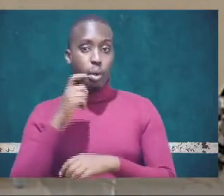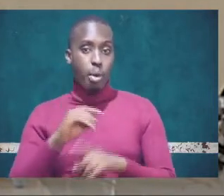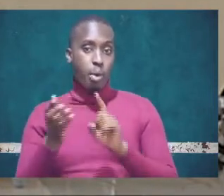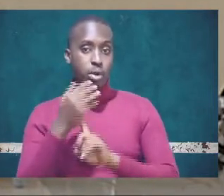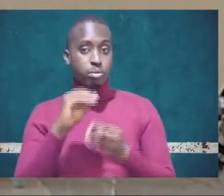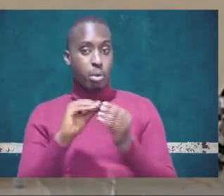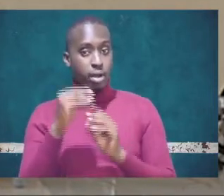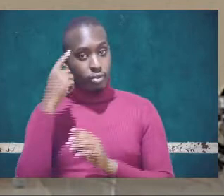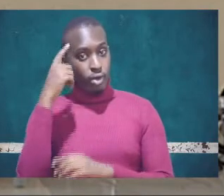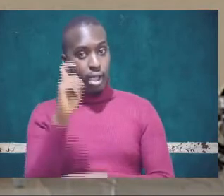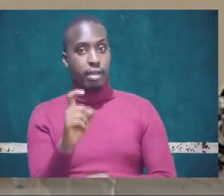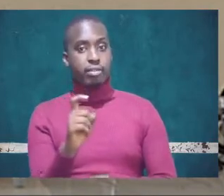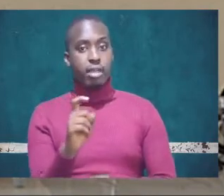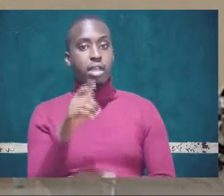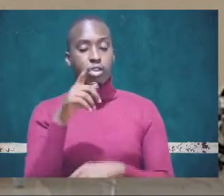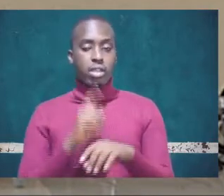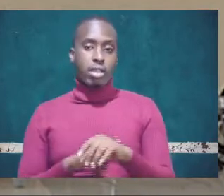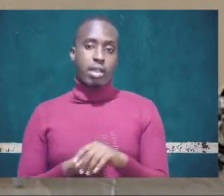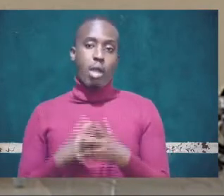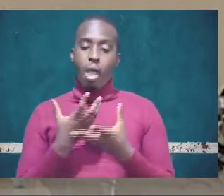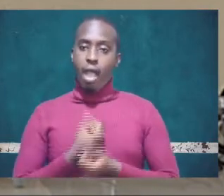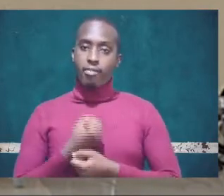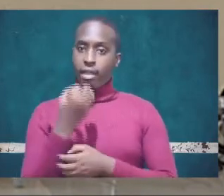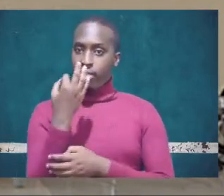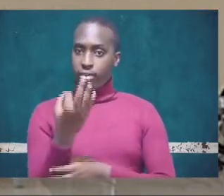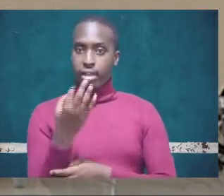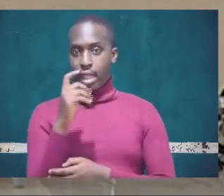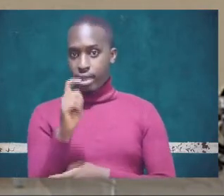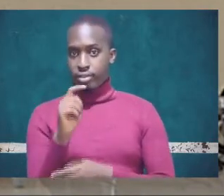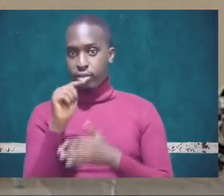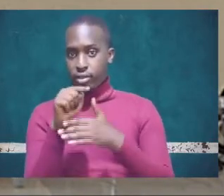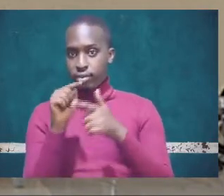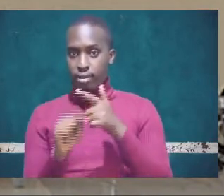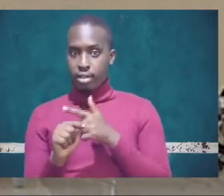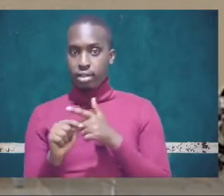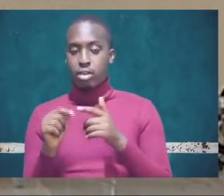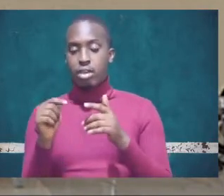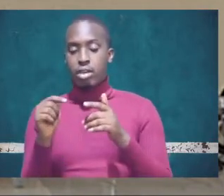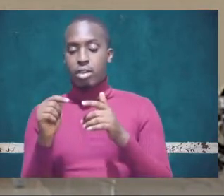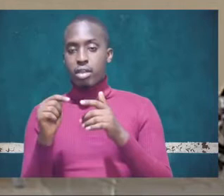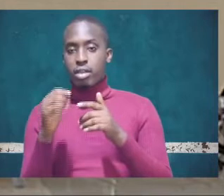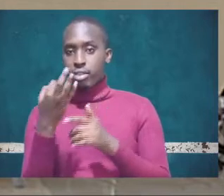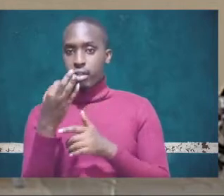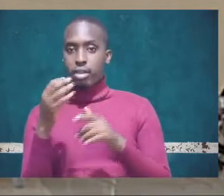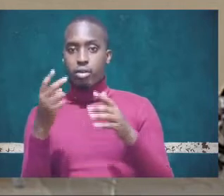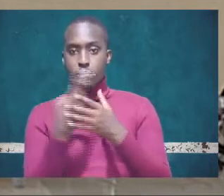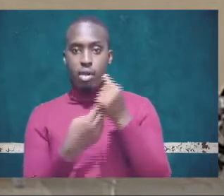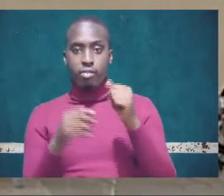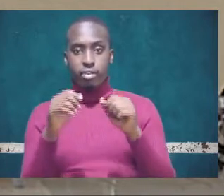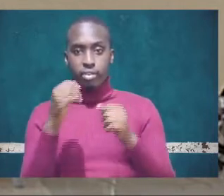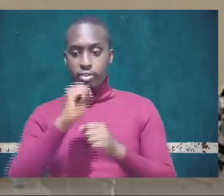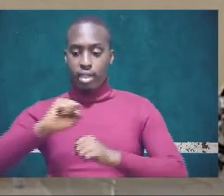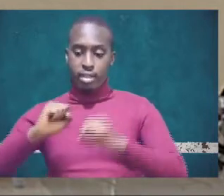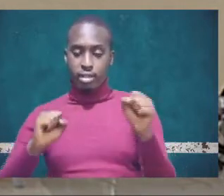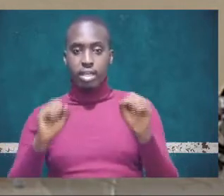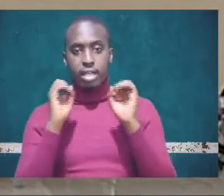of x. Now you have 3x. You divide by 3 on both sides. It's just like as we do when we are